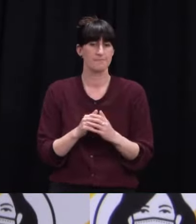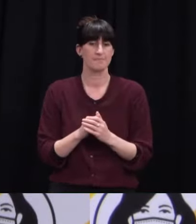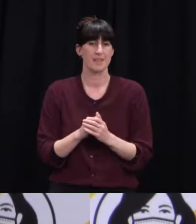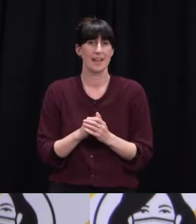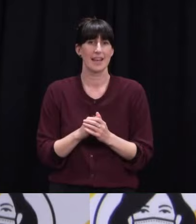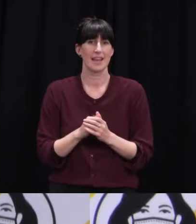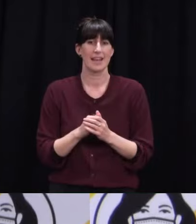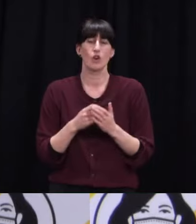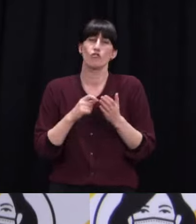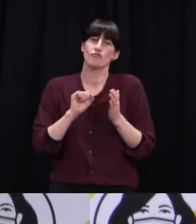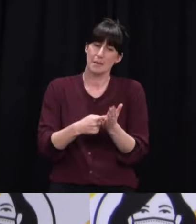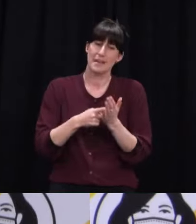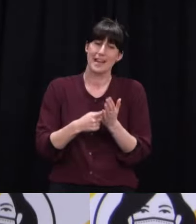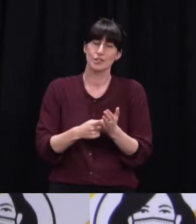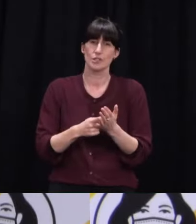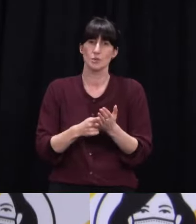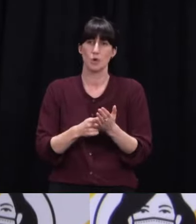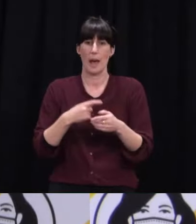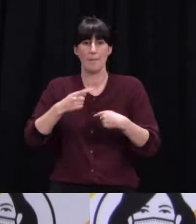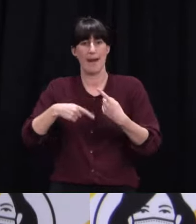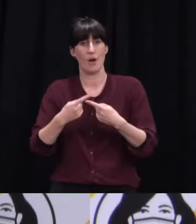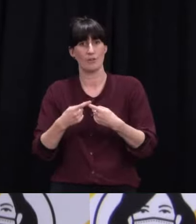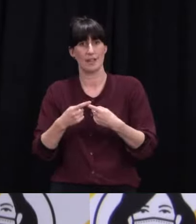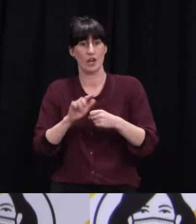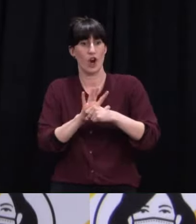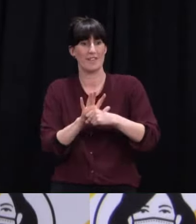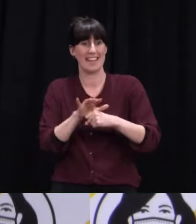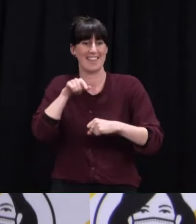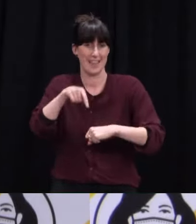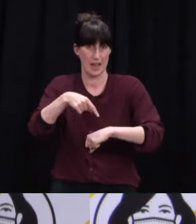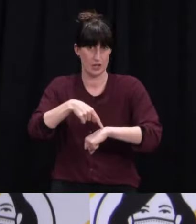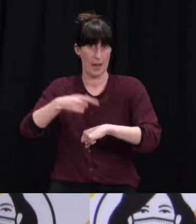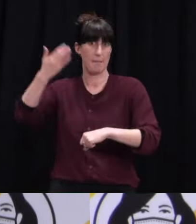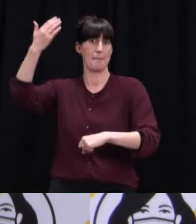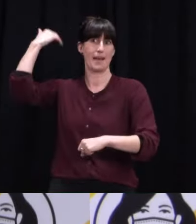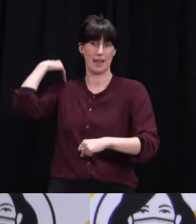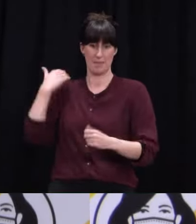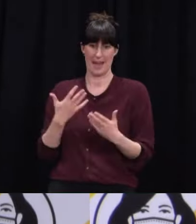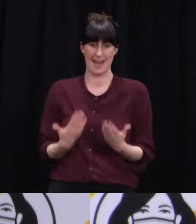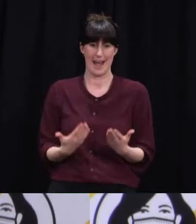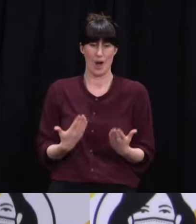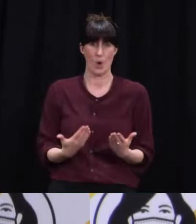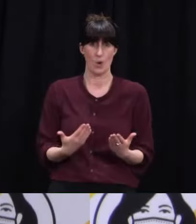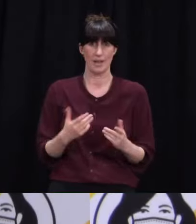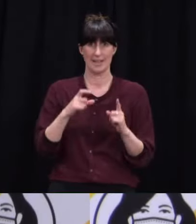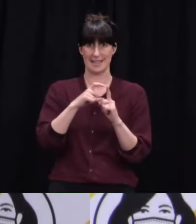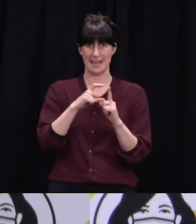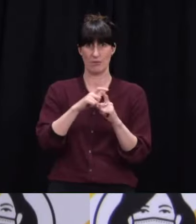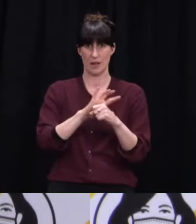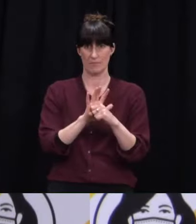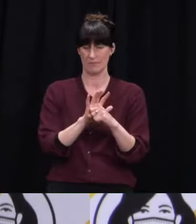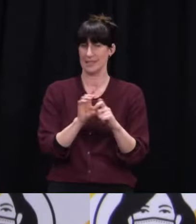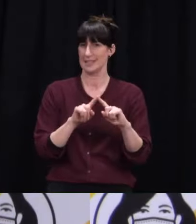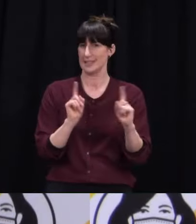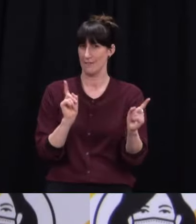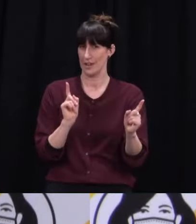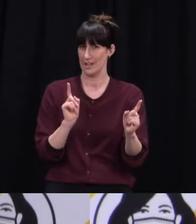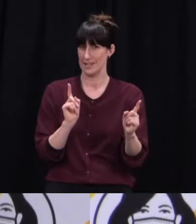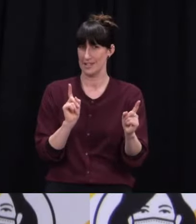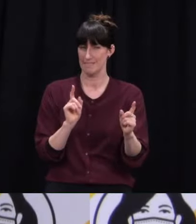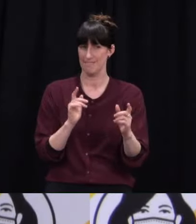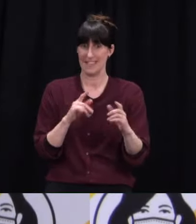virus at that time, and clearly Delta is a different, almost like a different virus. And I think I'm confident we had